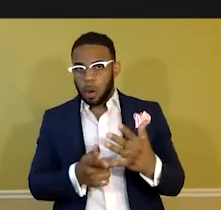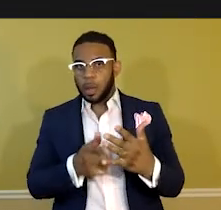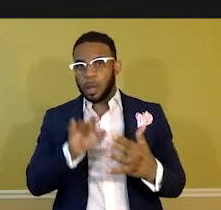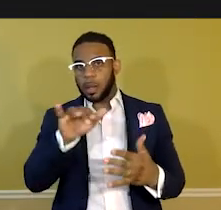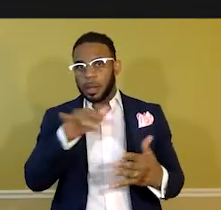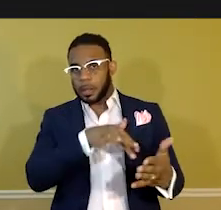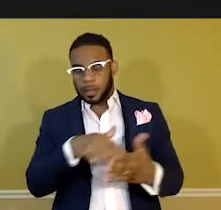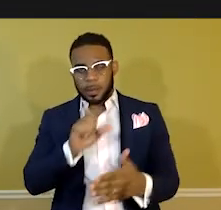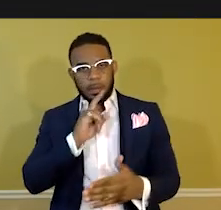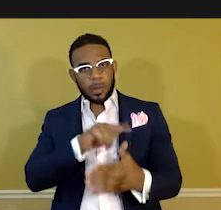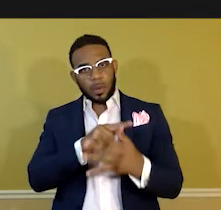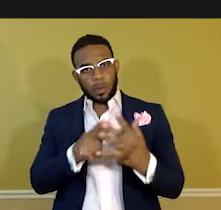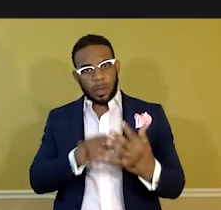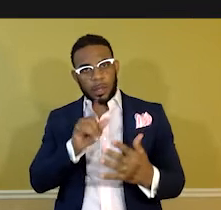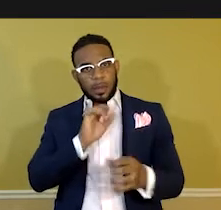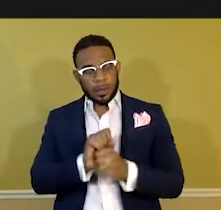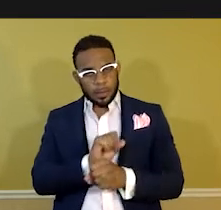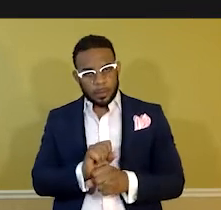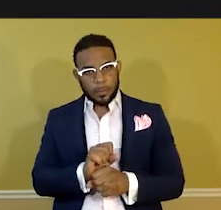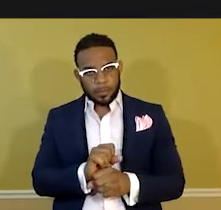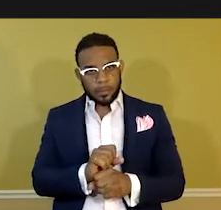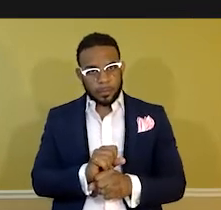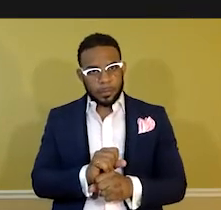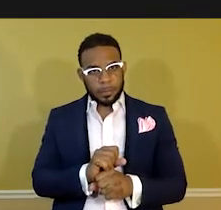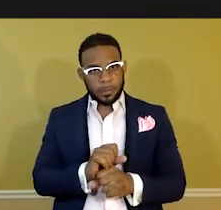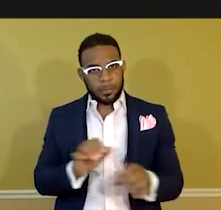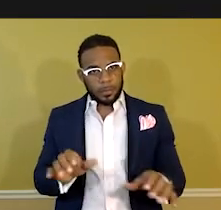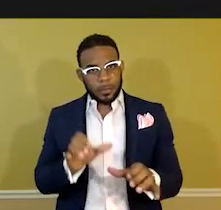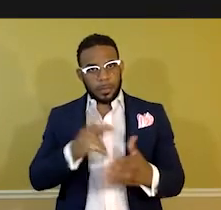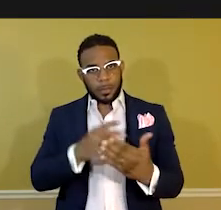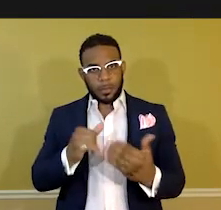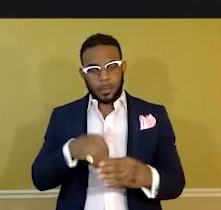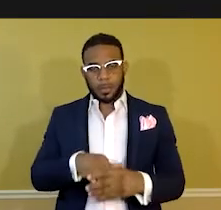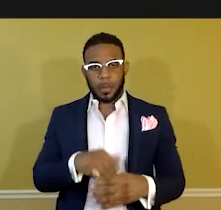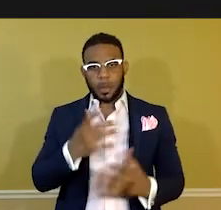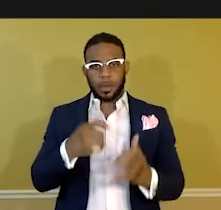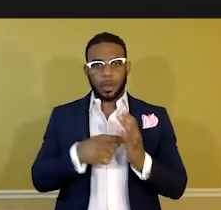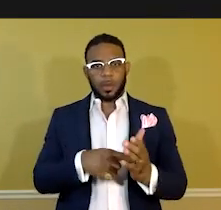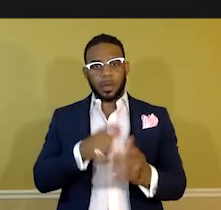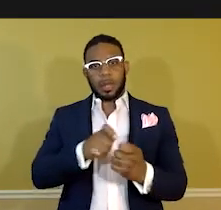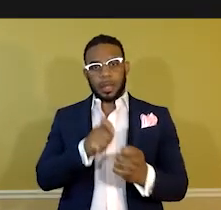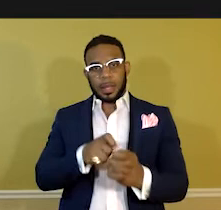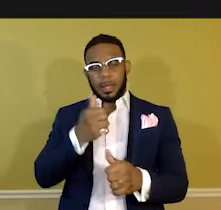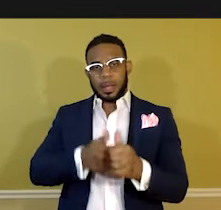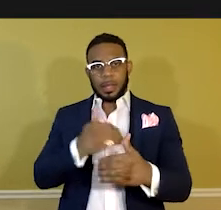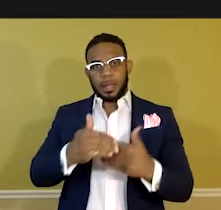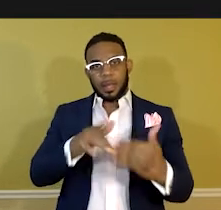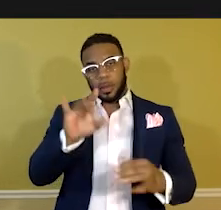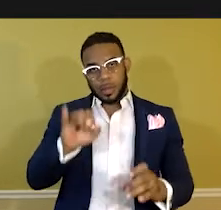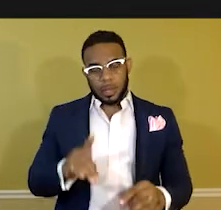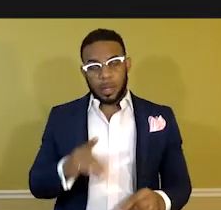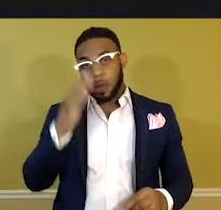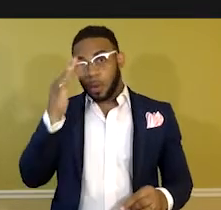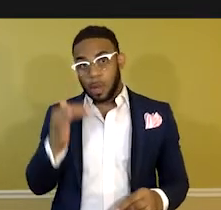your case study, which is the order that you actually, you know, conducted the project in. You want to show exactly each step that you did,